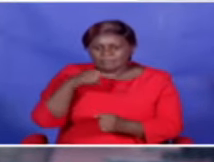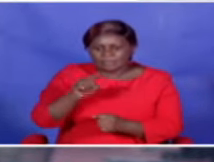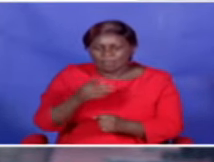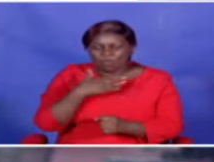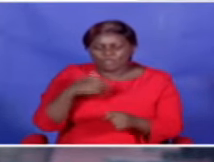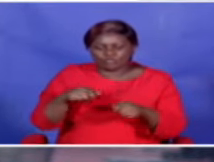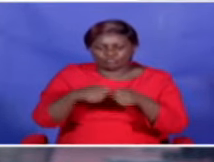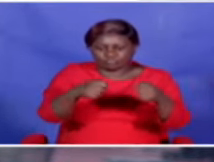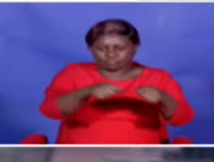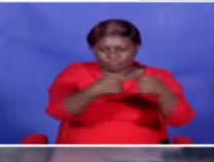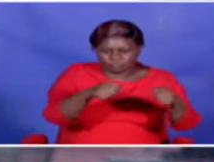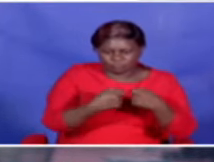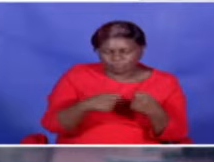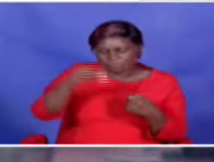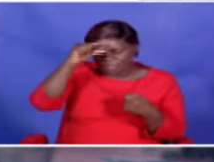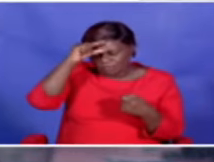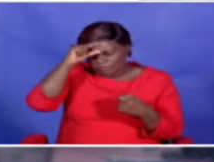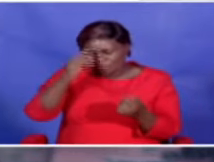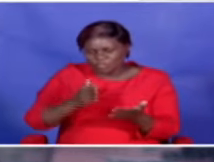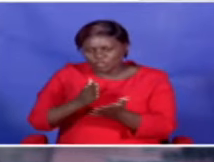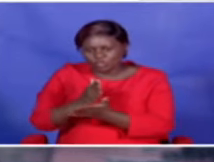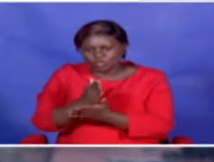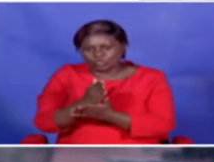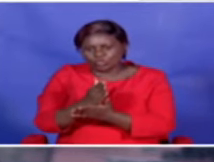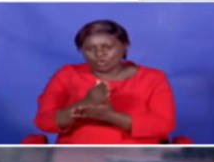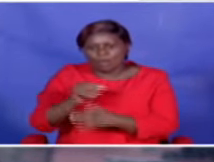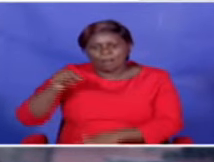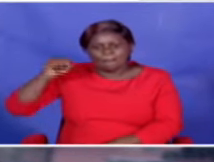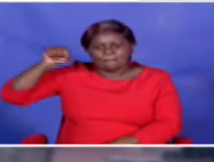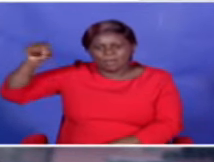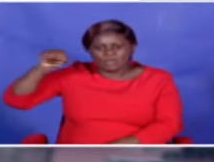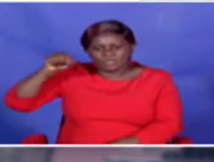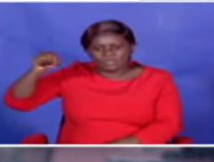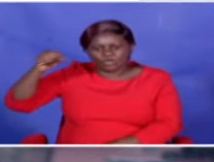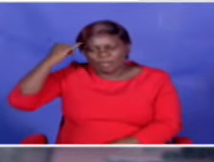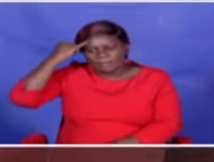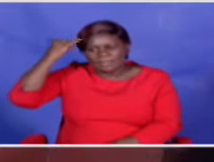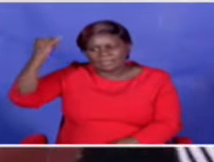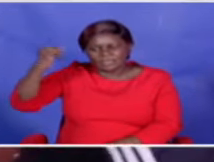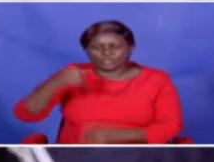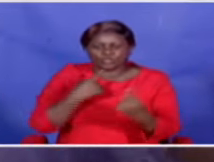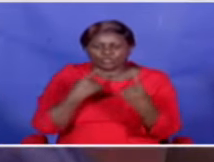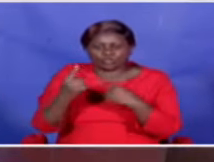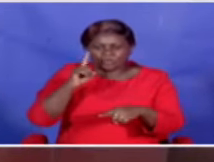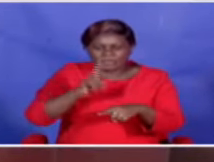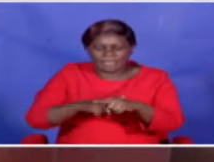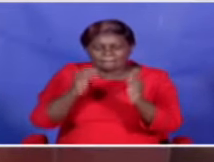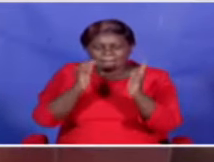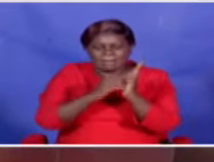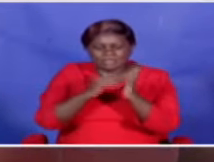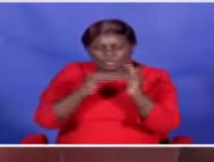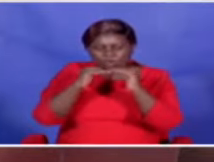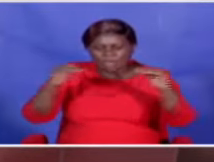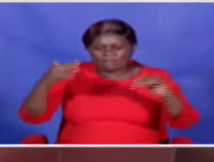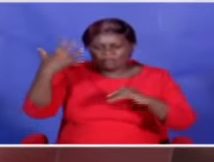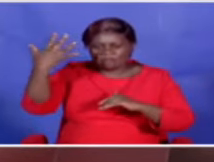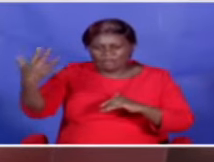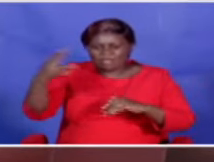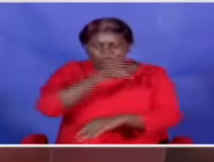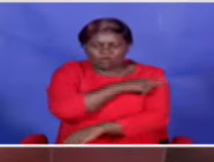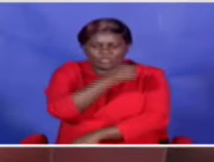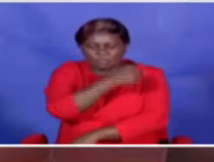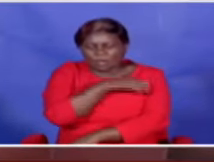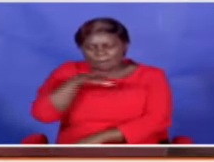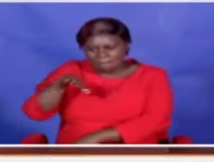to destabilize the government through underhand political machinations. Speaking at Machakos Level 5 Hospital,